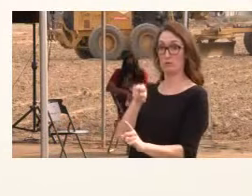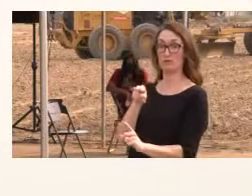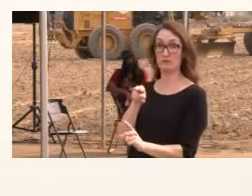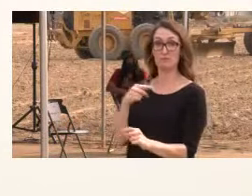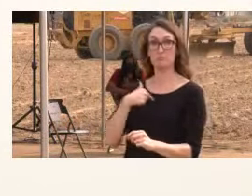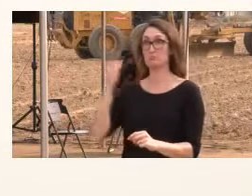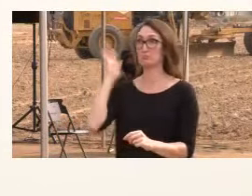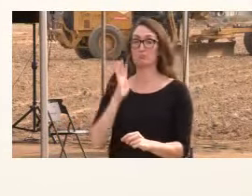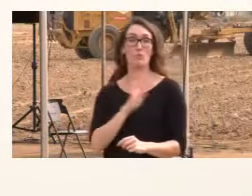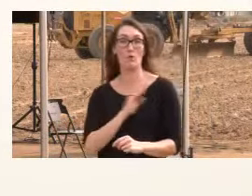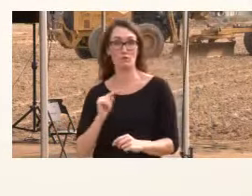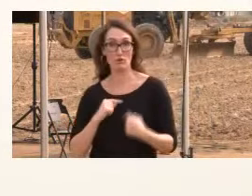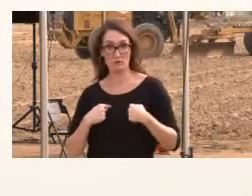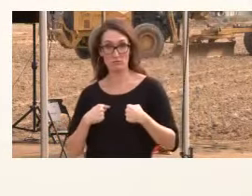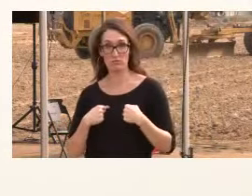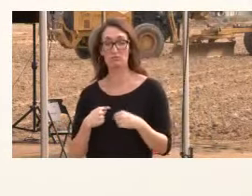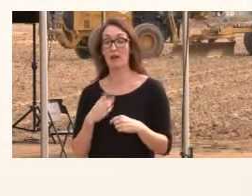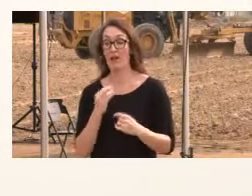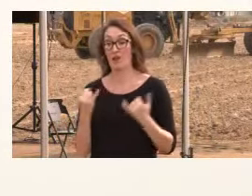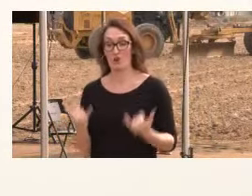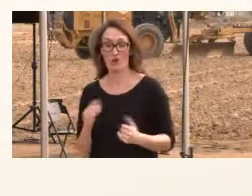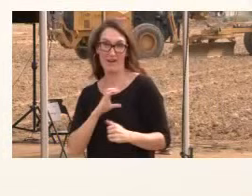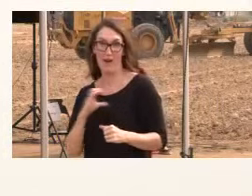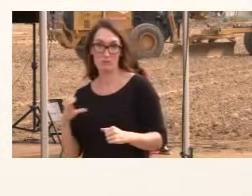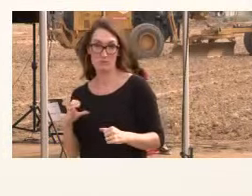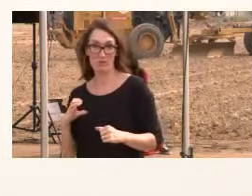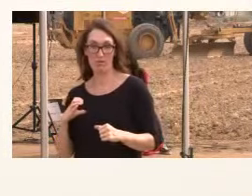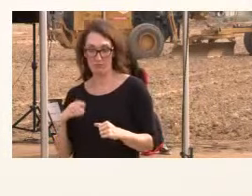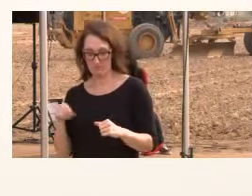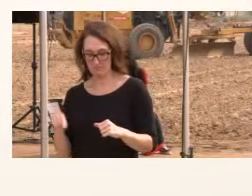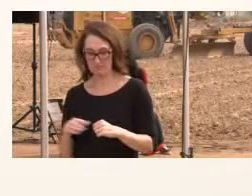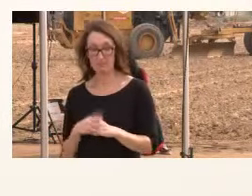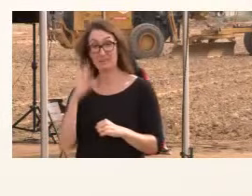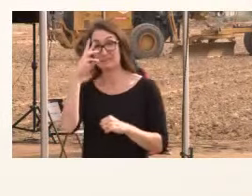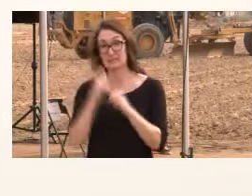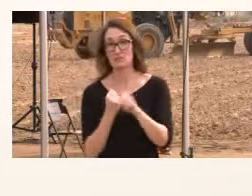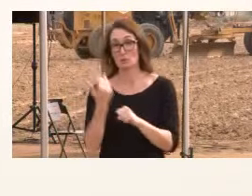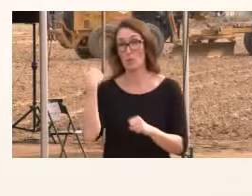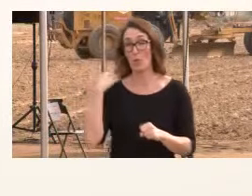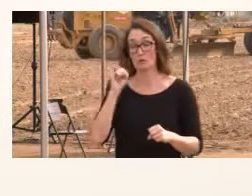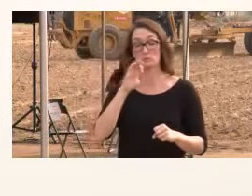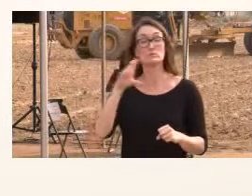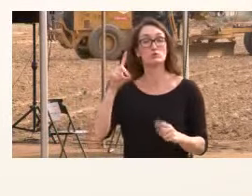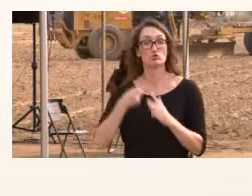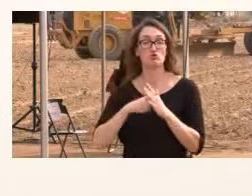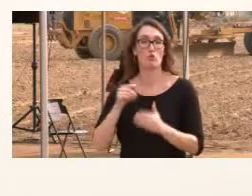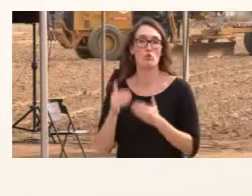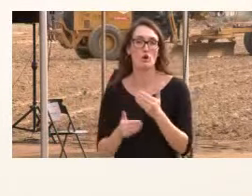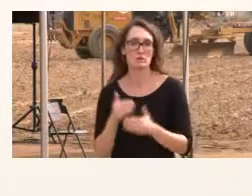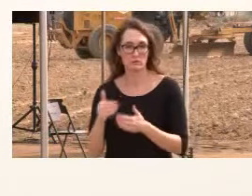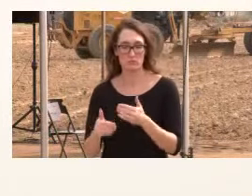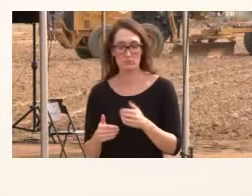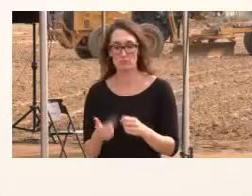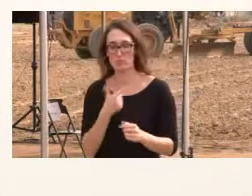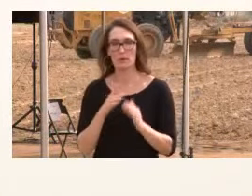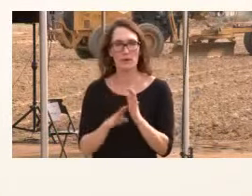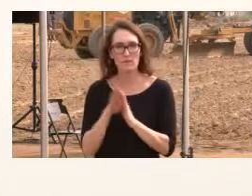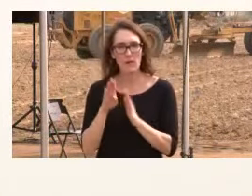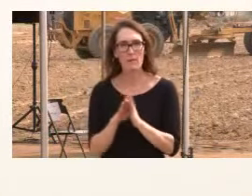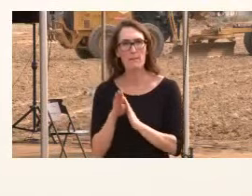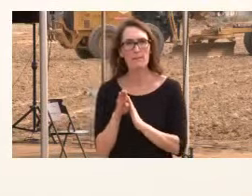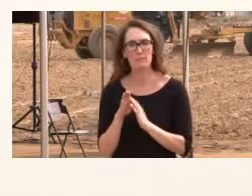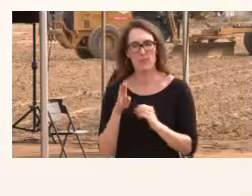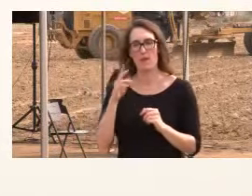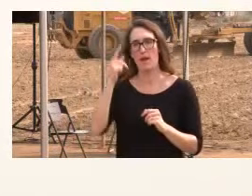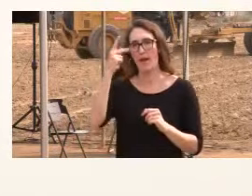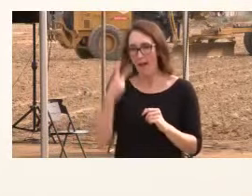former trustee and a current council member. 6 years ago, State Center started the process of developing a